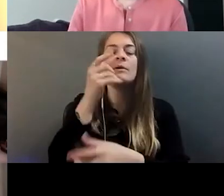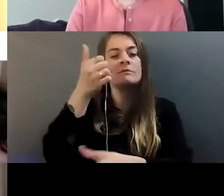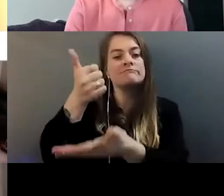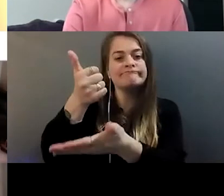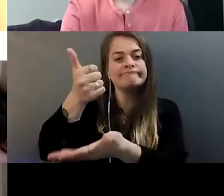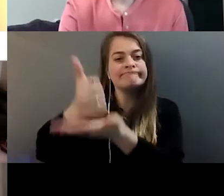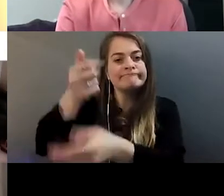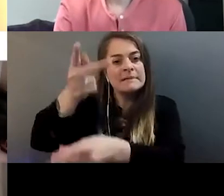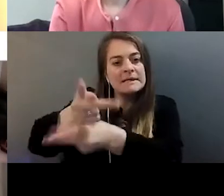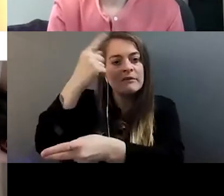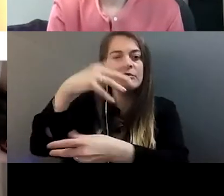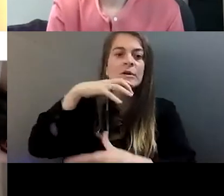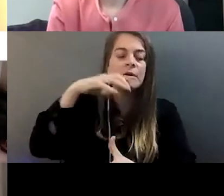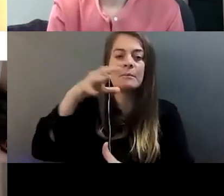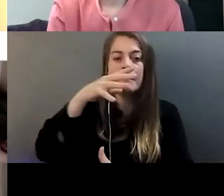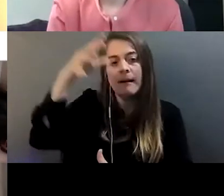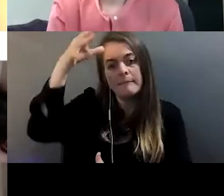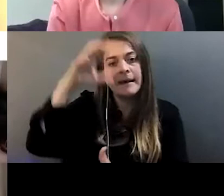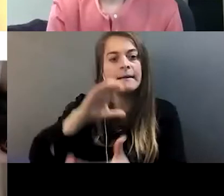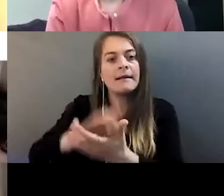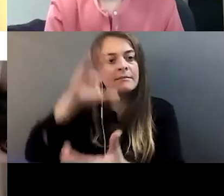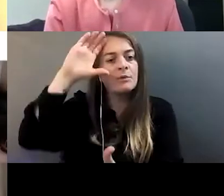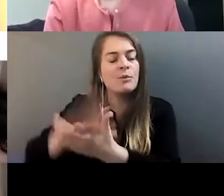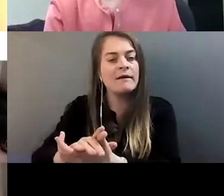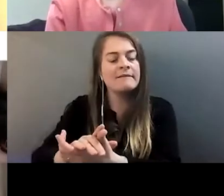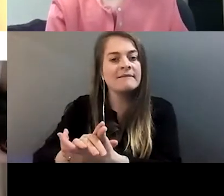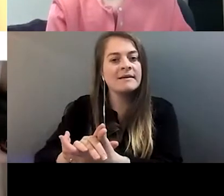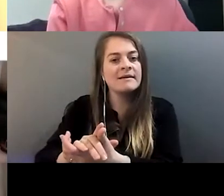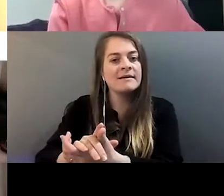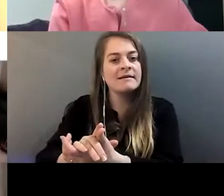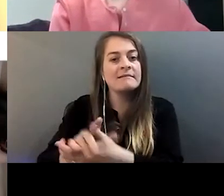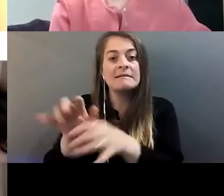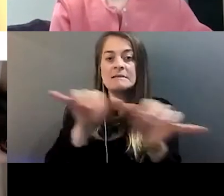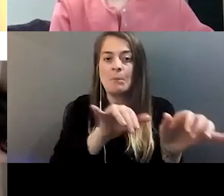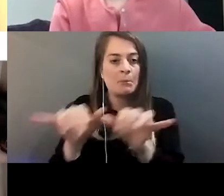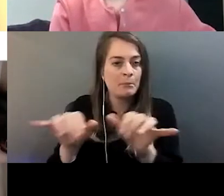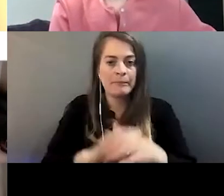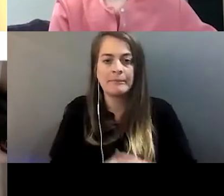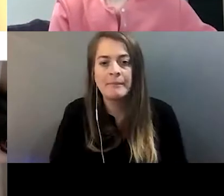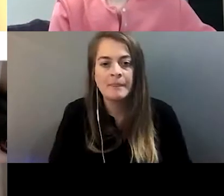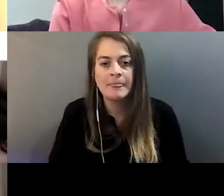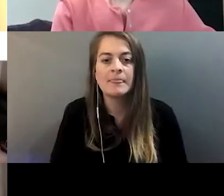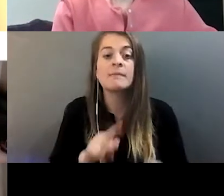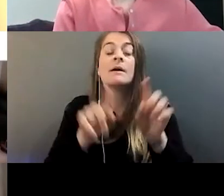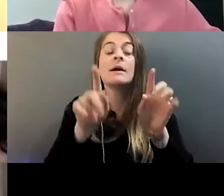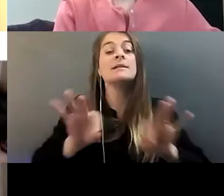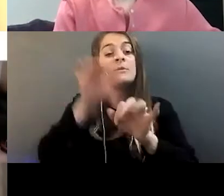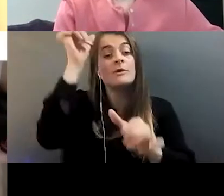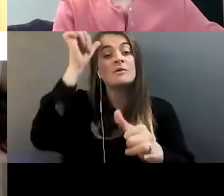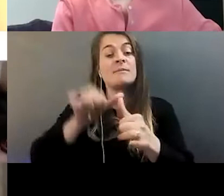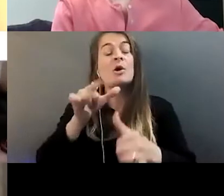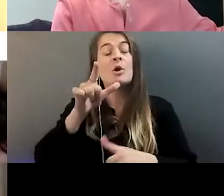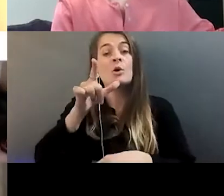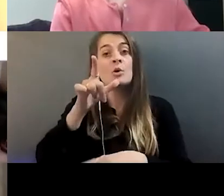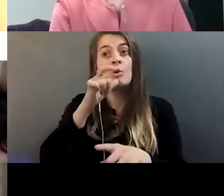husband or wife in the way that you would if you could. Right? We need to remember that the people who are